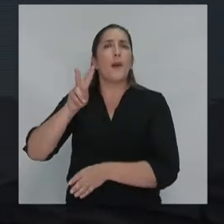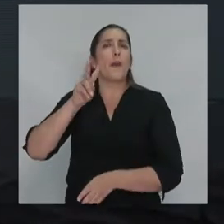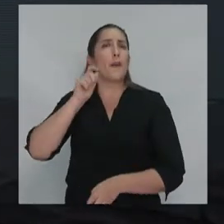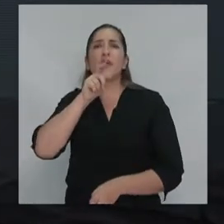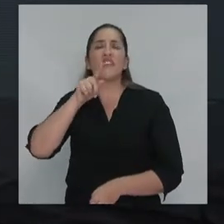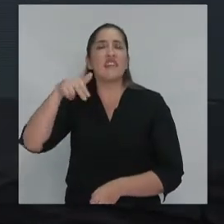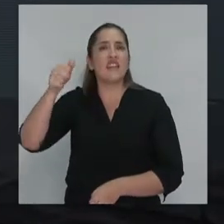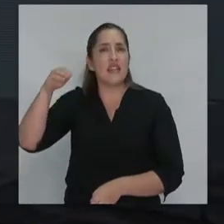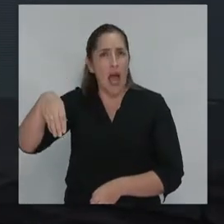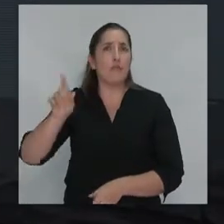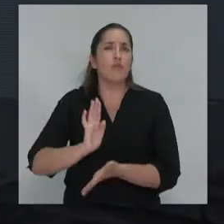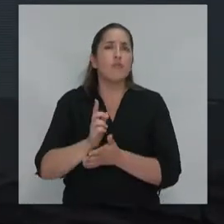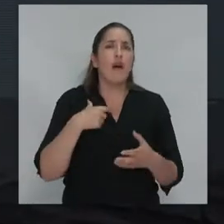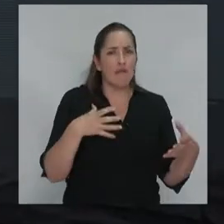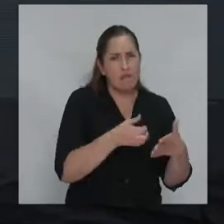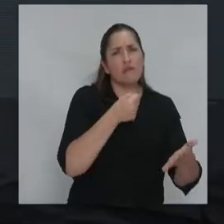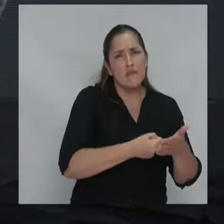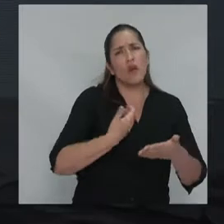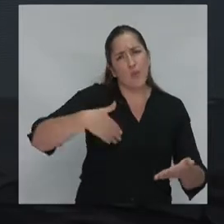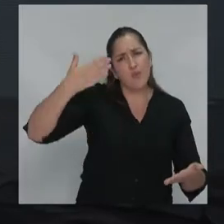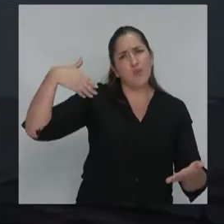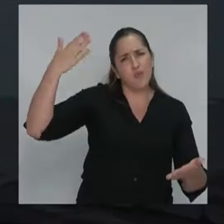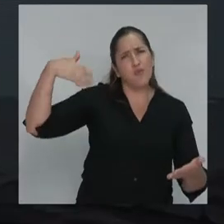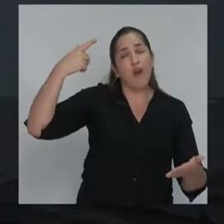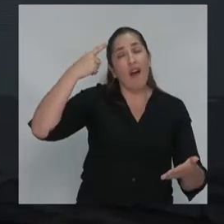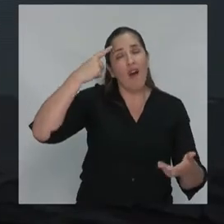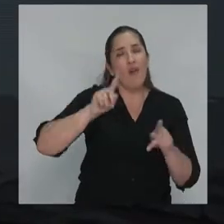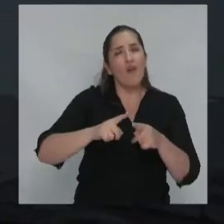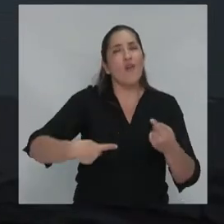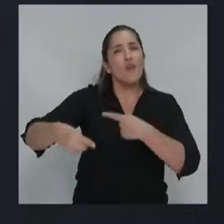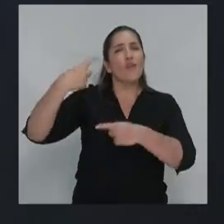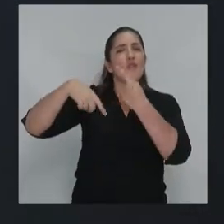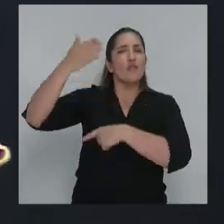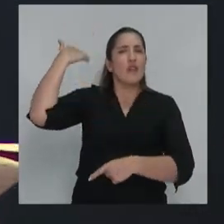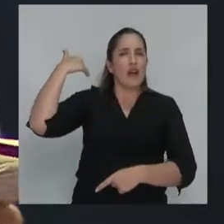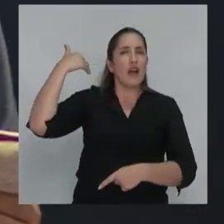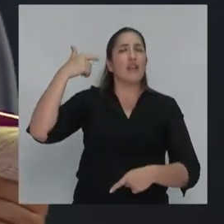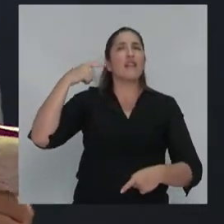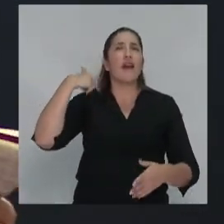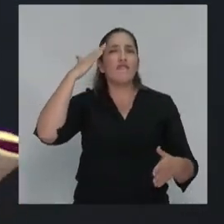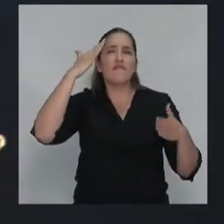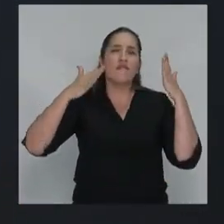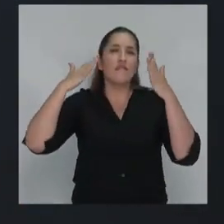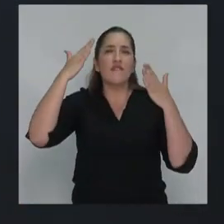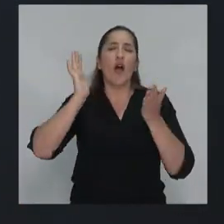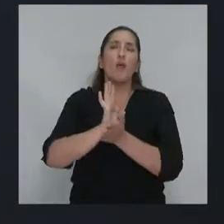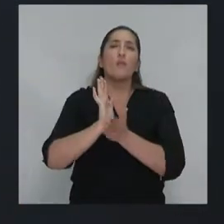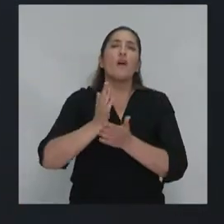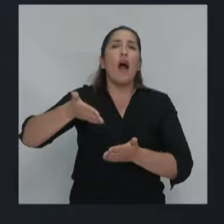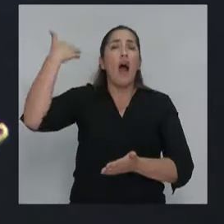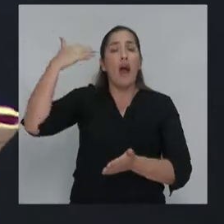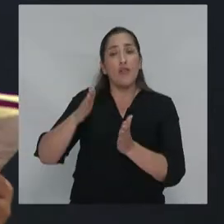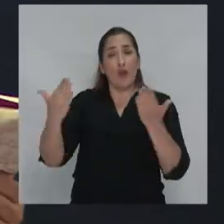the beginning of the Constitution where they made slavery part of the Constitution. The fight against slavery, the fight against racism,